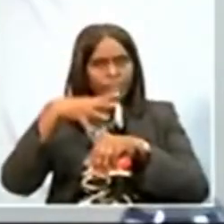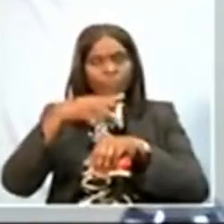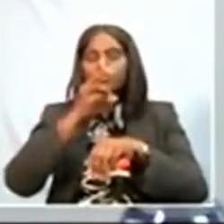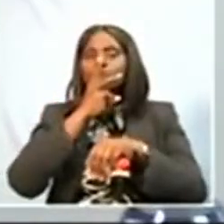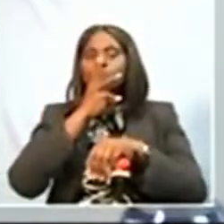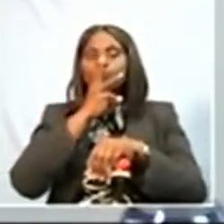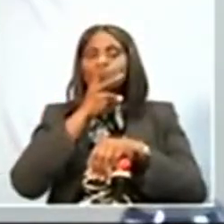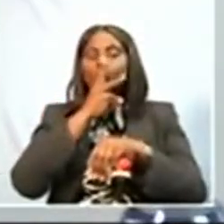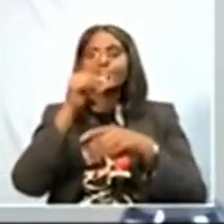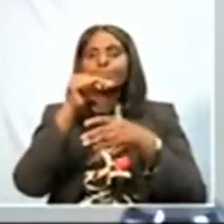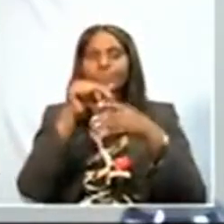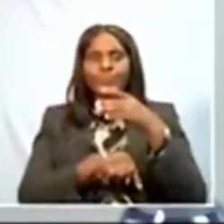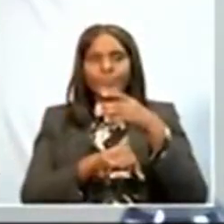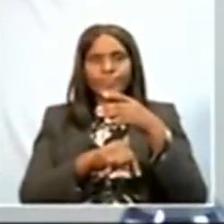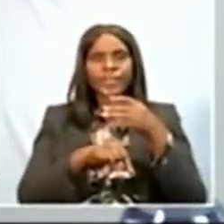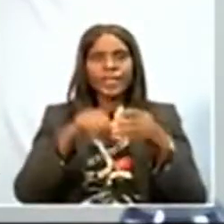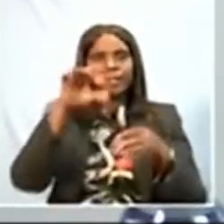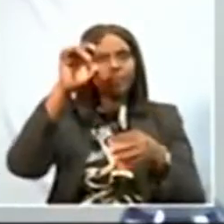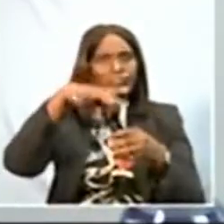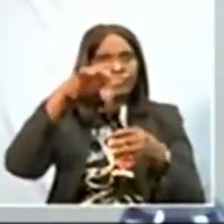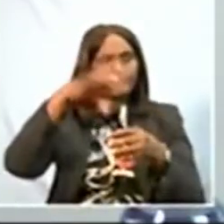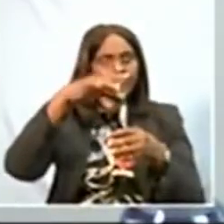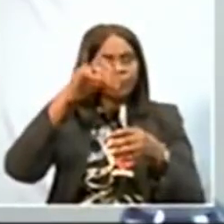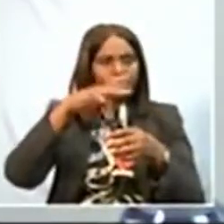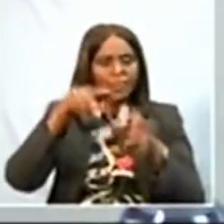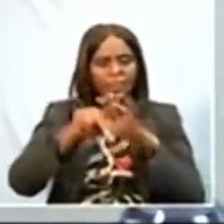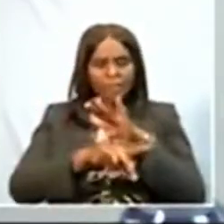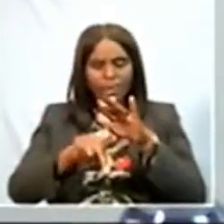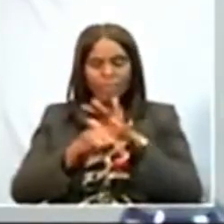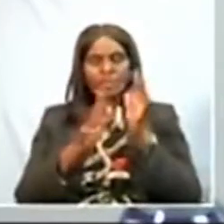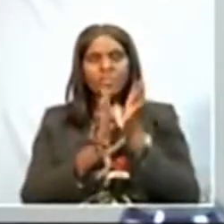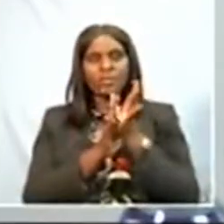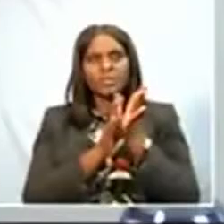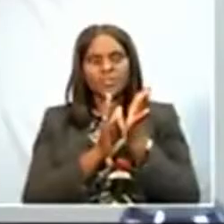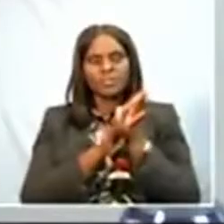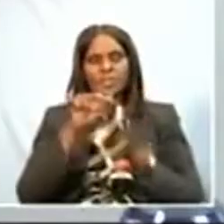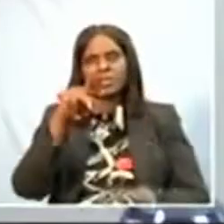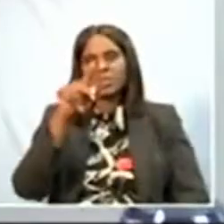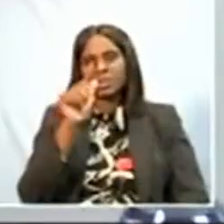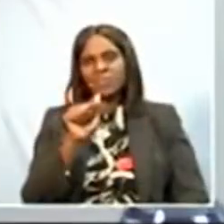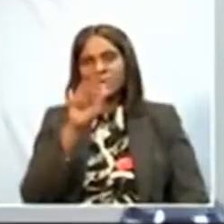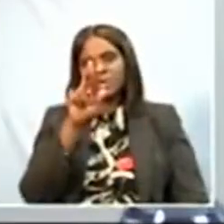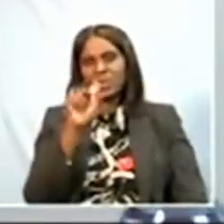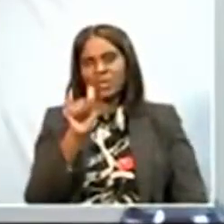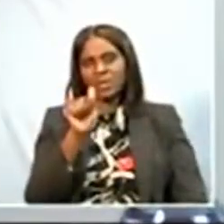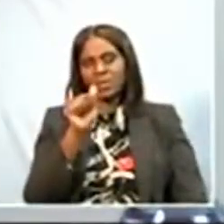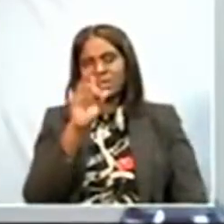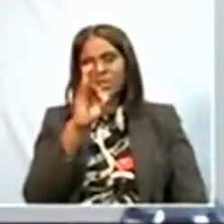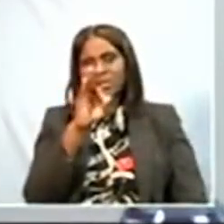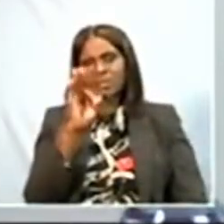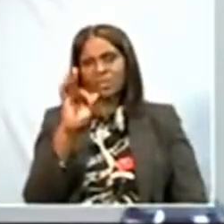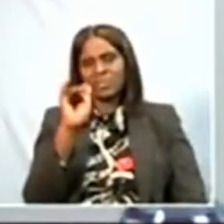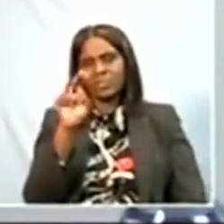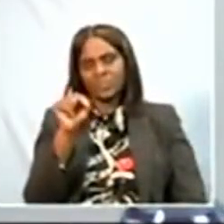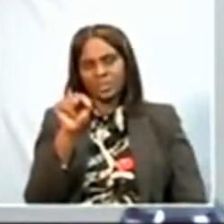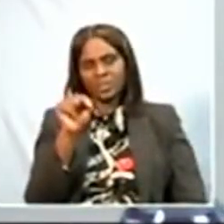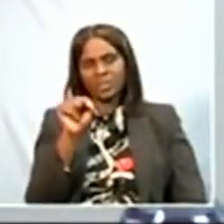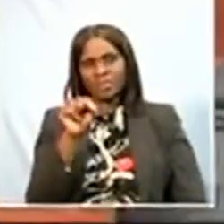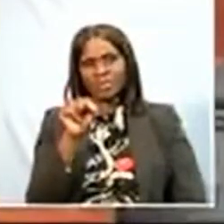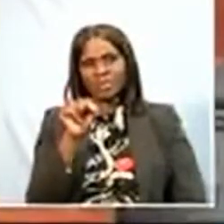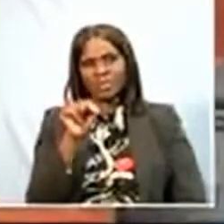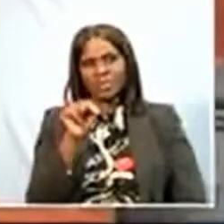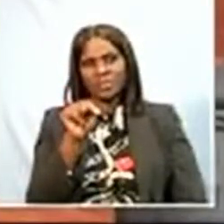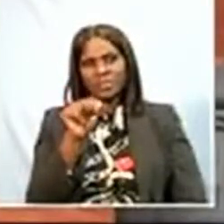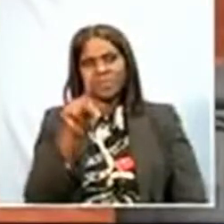borehole, Paraffin Primary School. It's paraffin? Yes, Chair, it's paraffin.